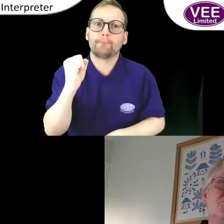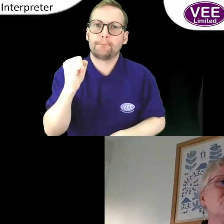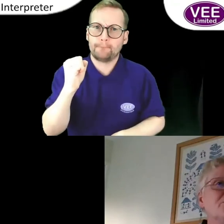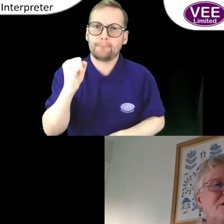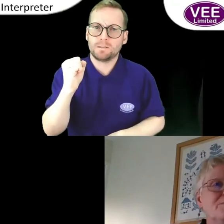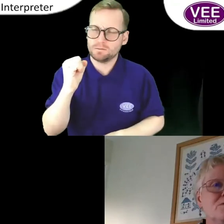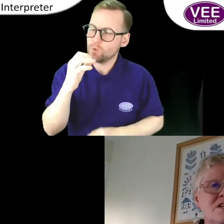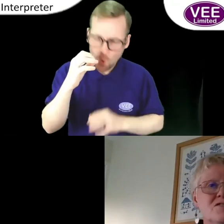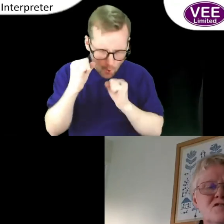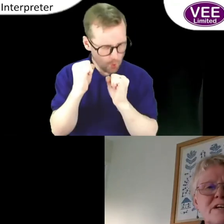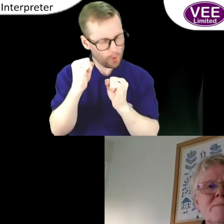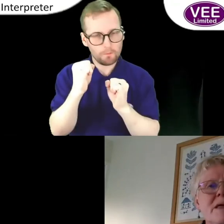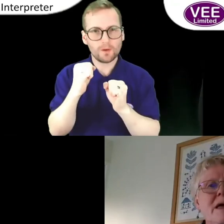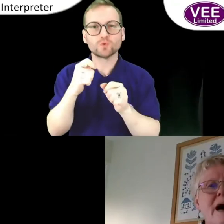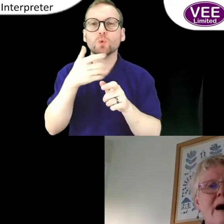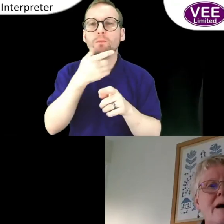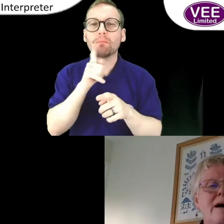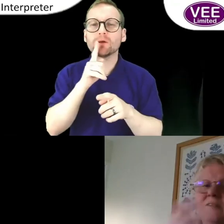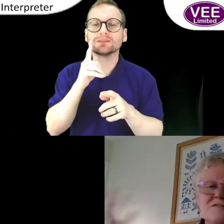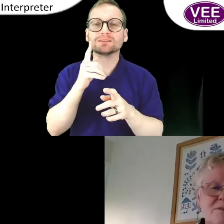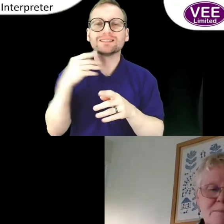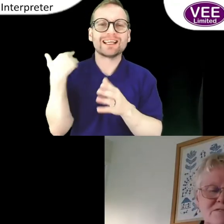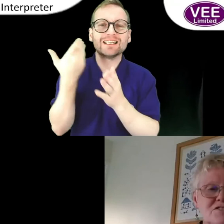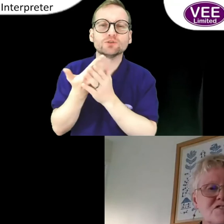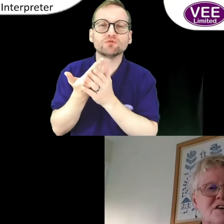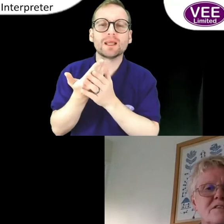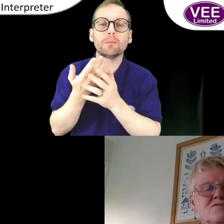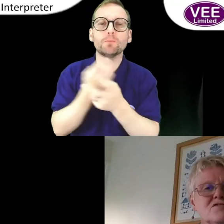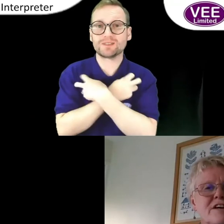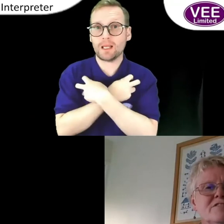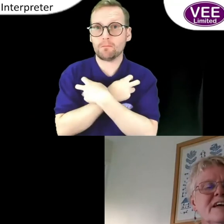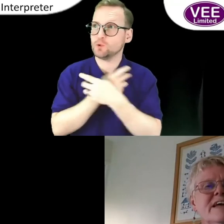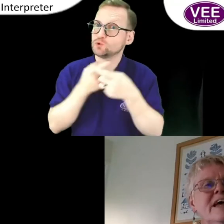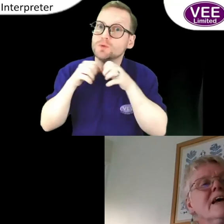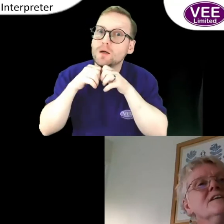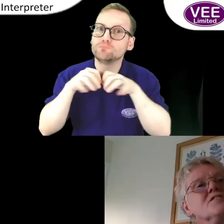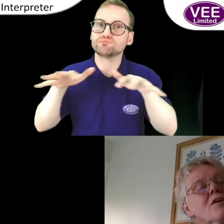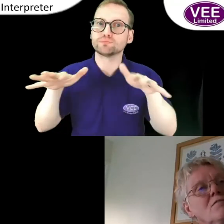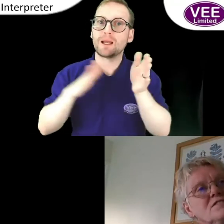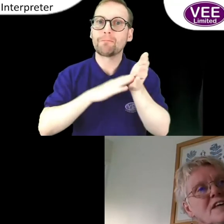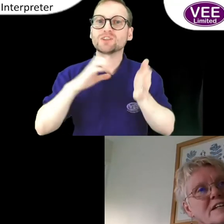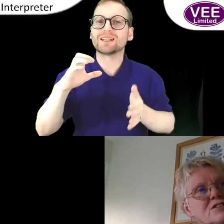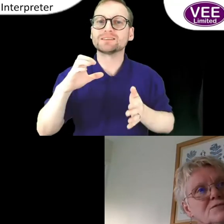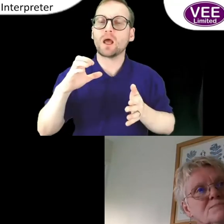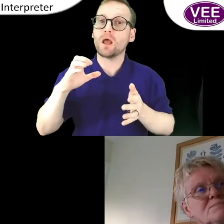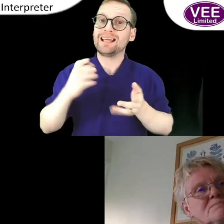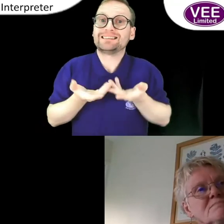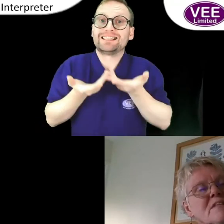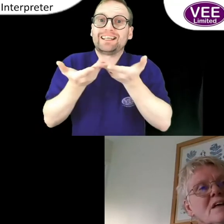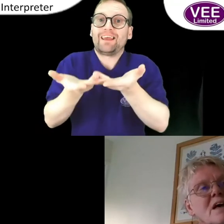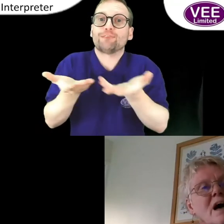to people's history and Manchester generally, is a conversation